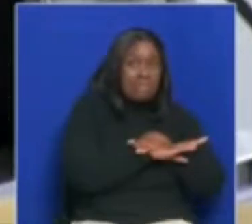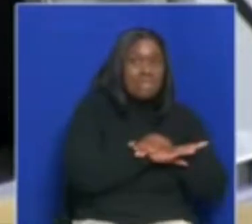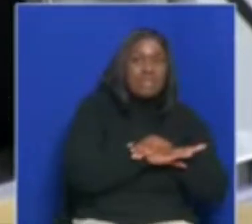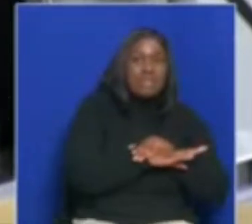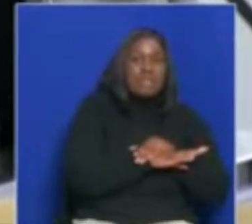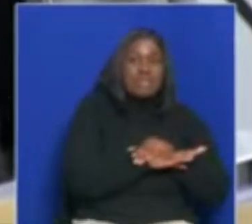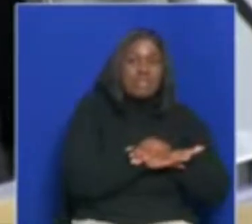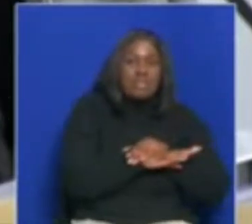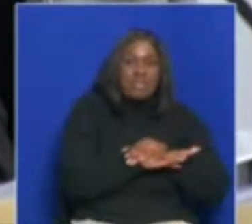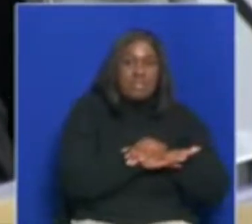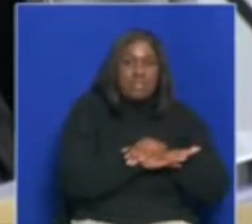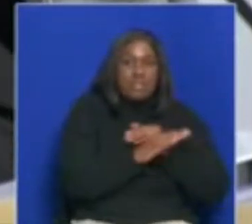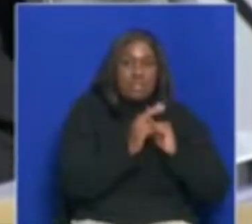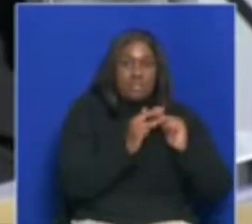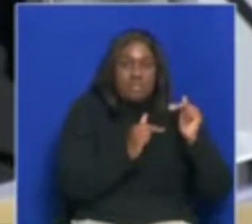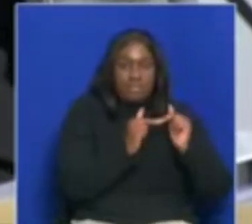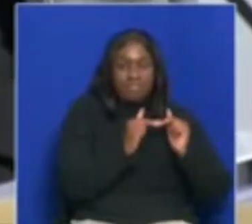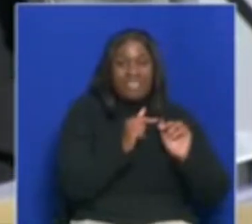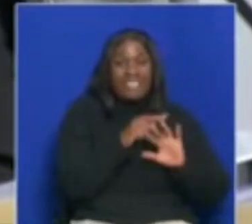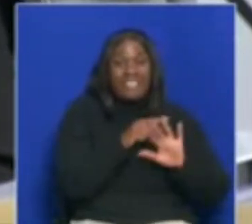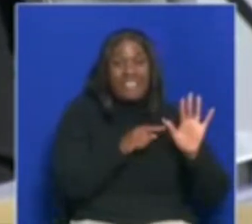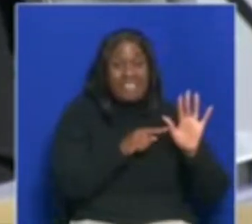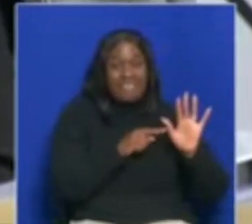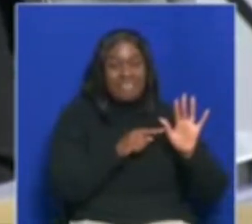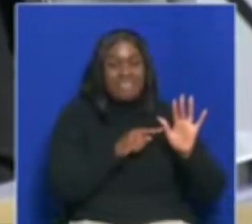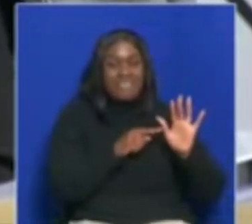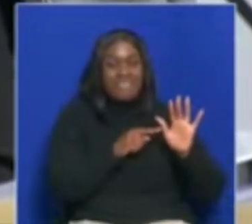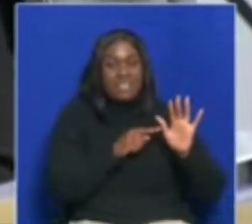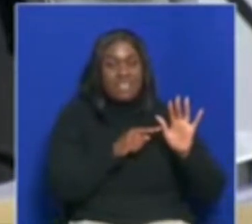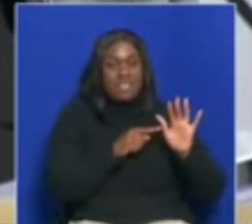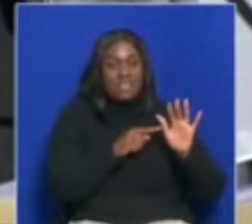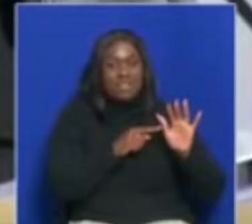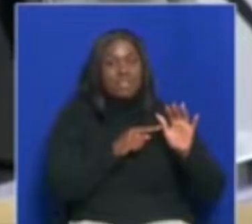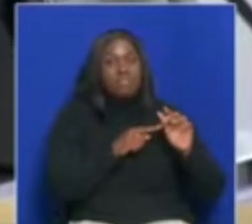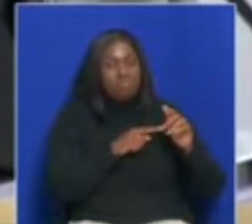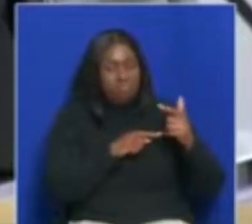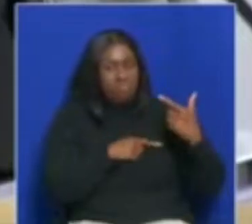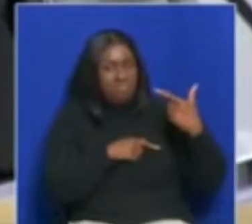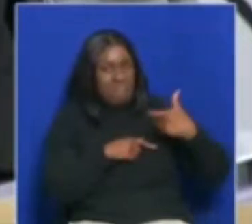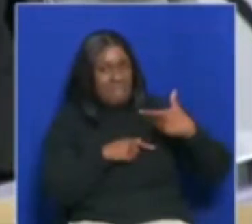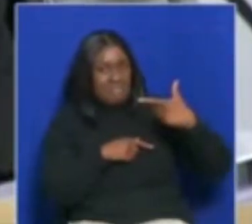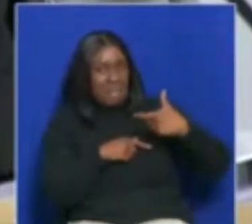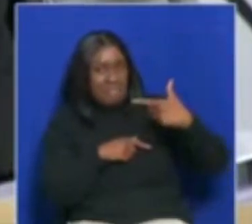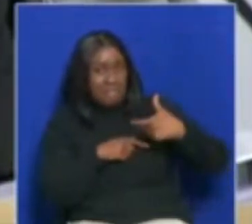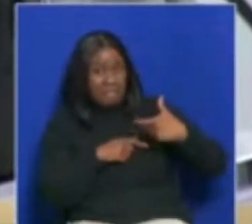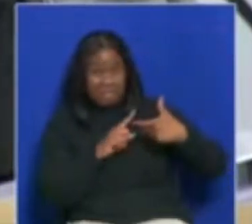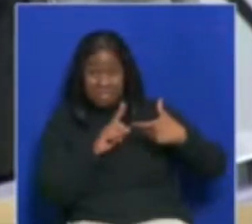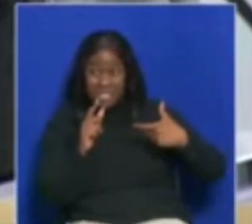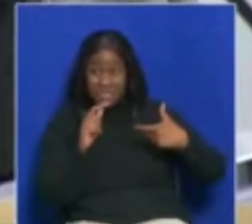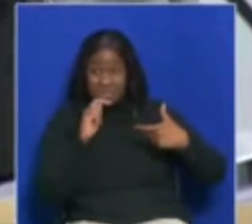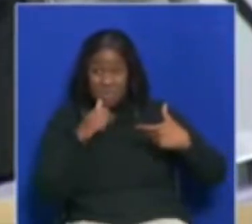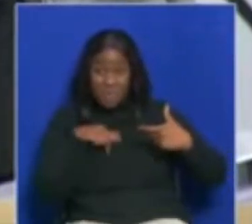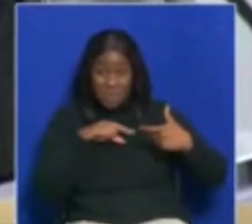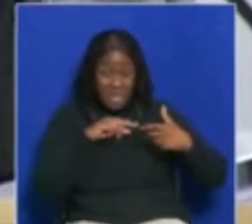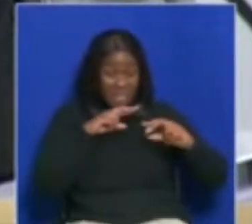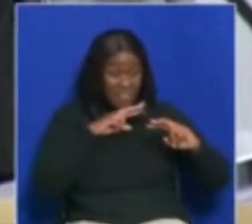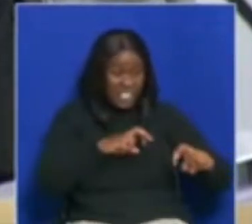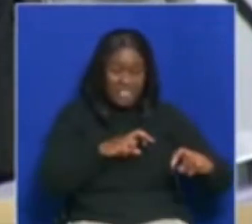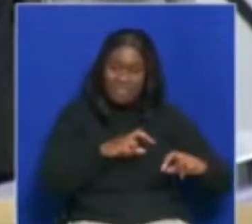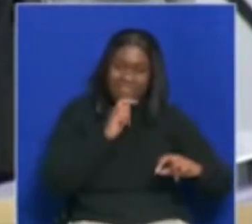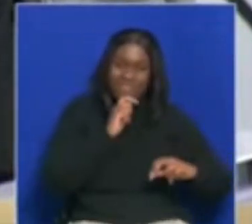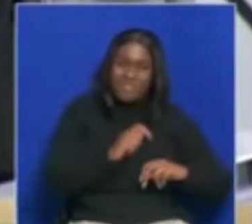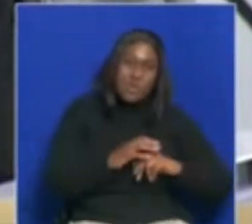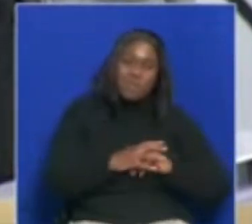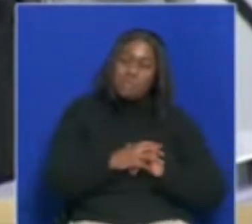the 5 deceased shot at them. But from our investigation, it is not as they